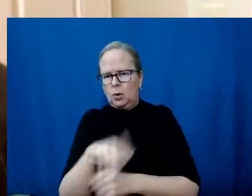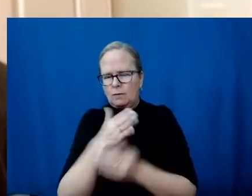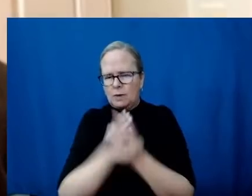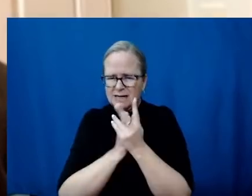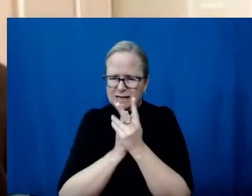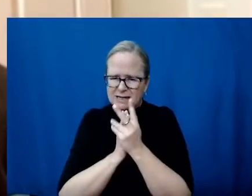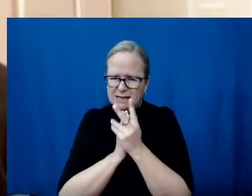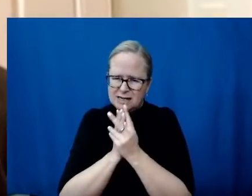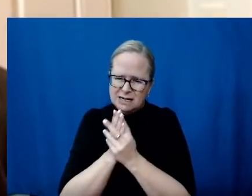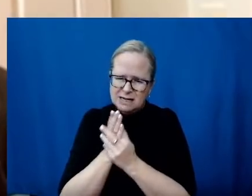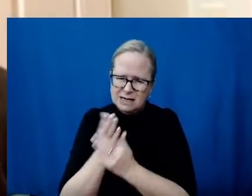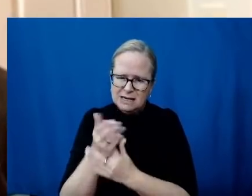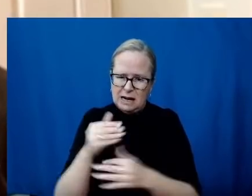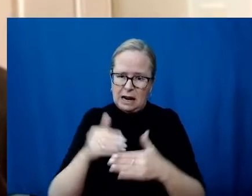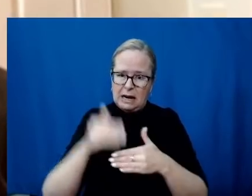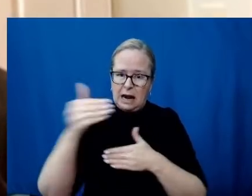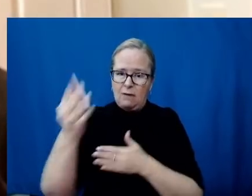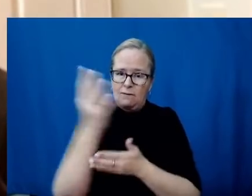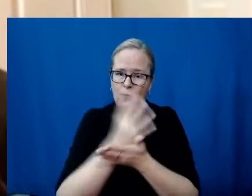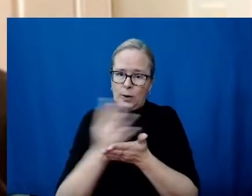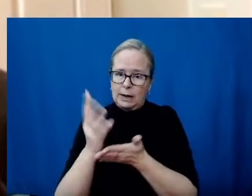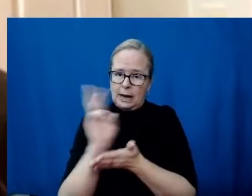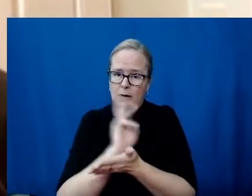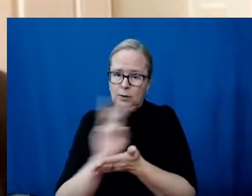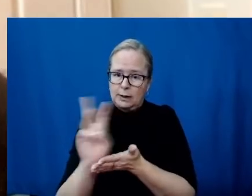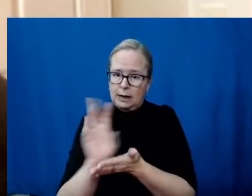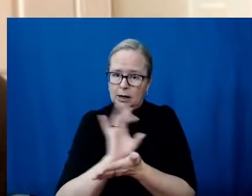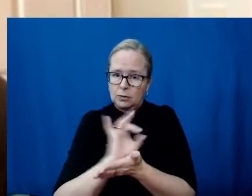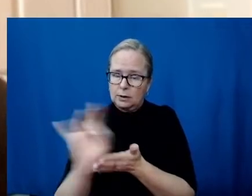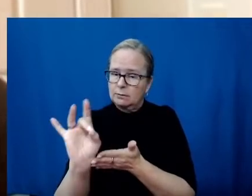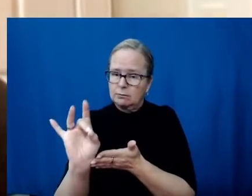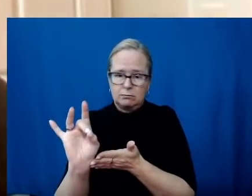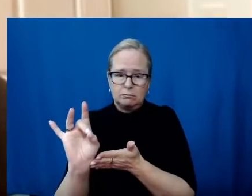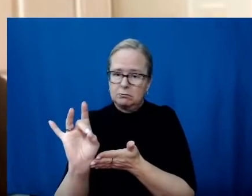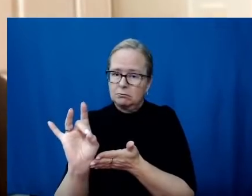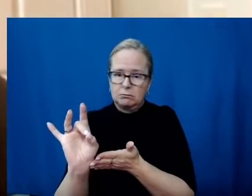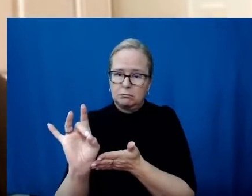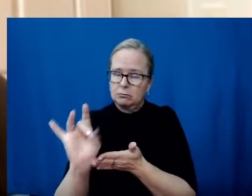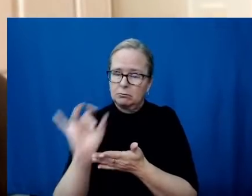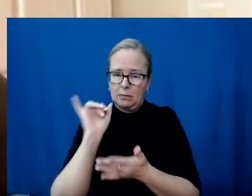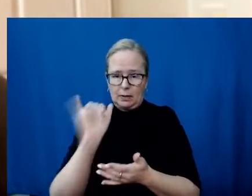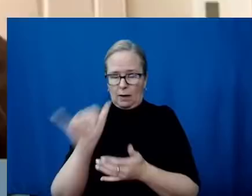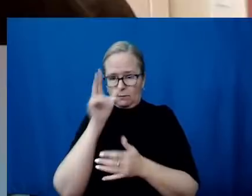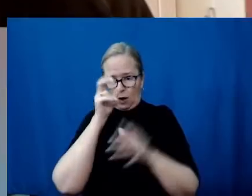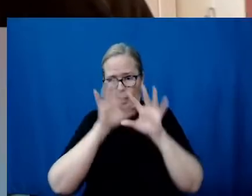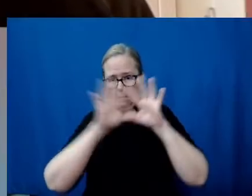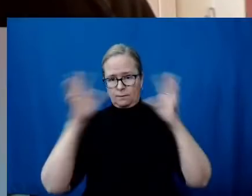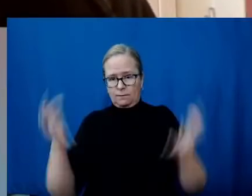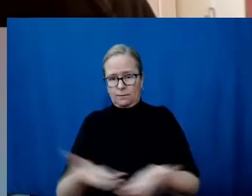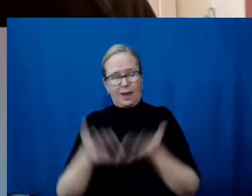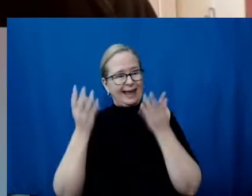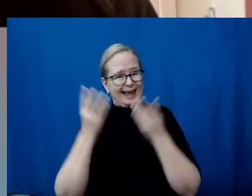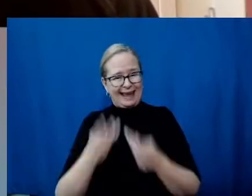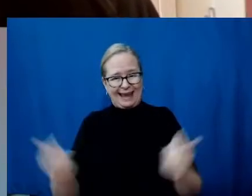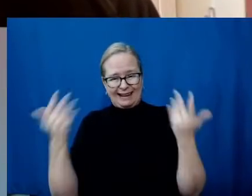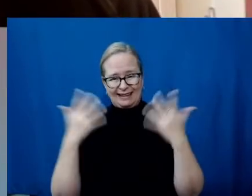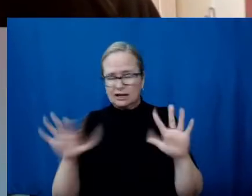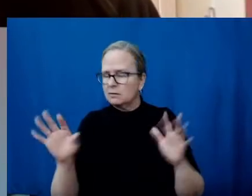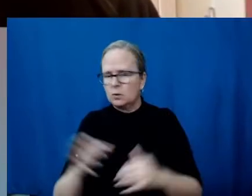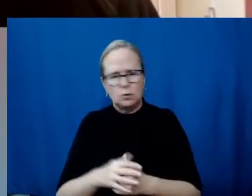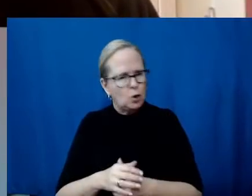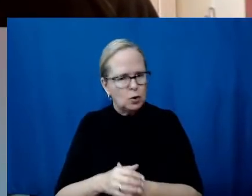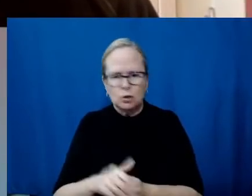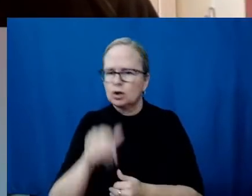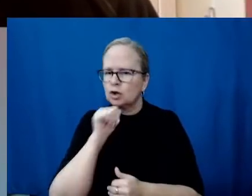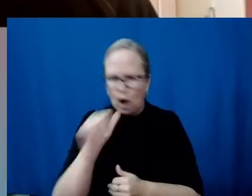next 4, 6, 8 weeks that, we're nowhere near through this pandemic right now. So I'll just hand it over to my